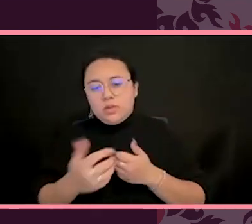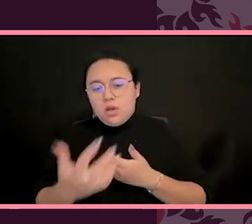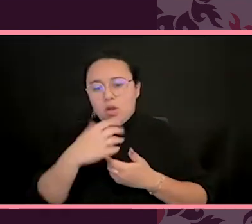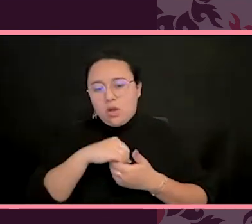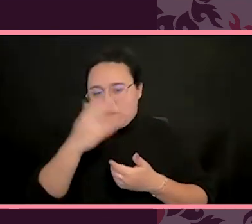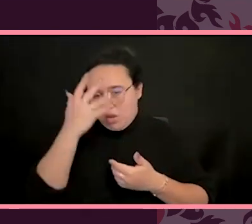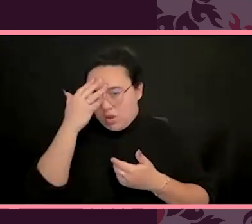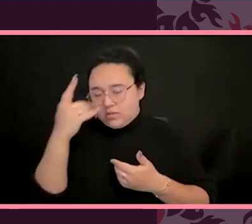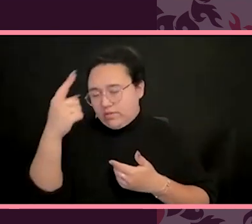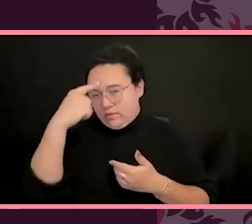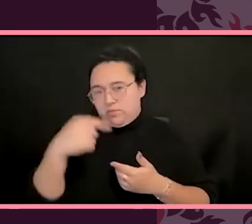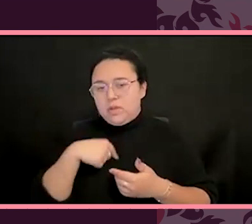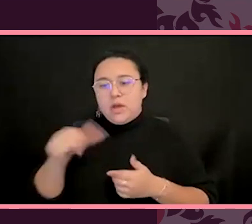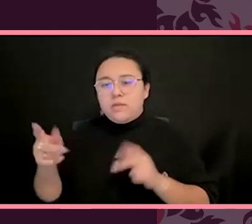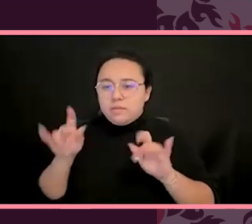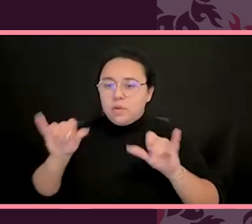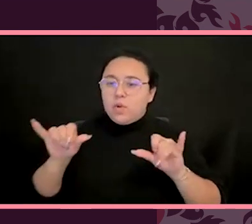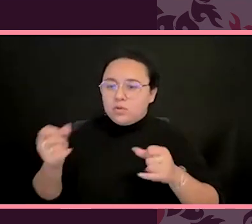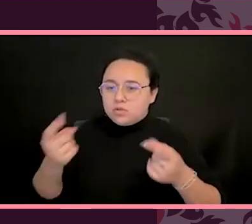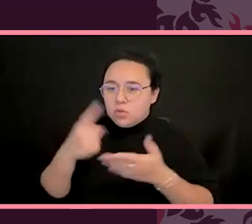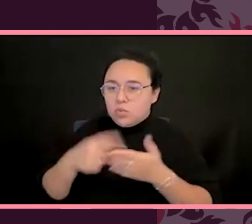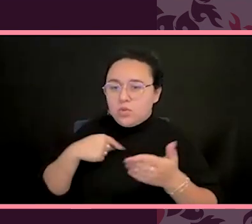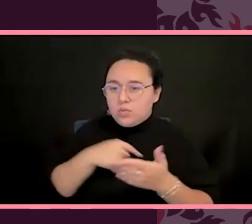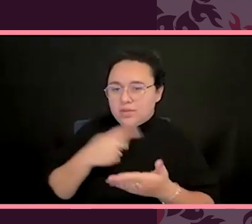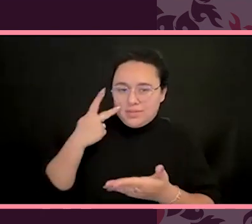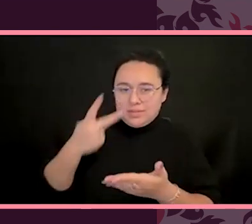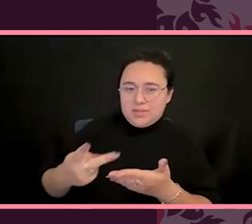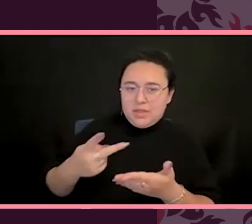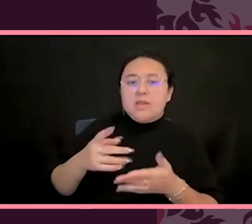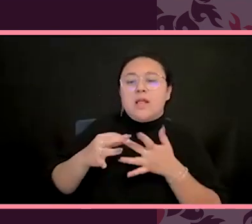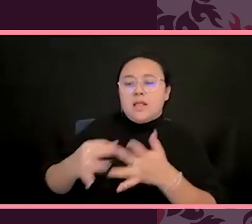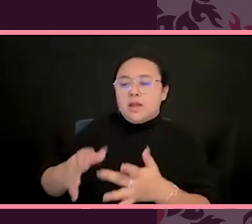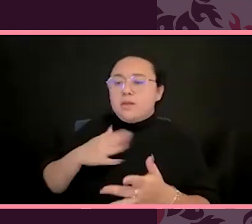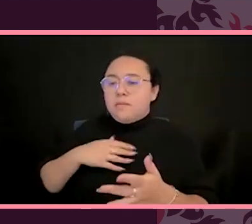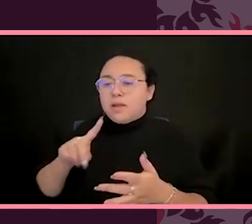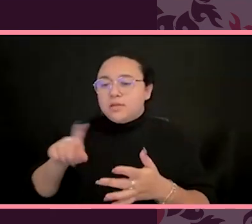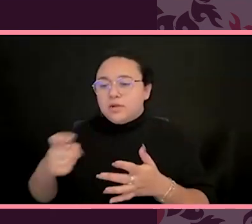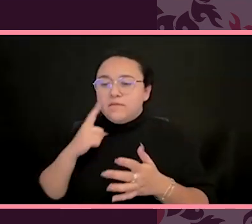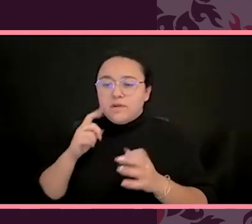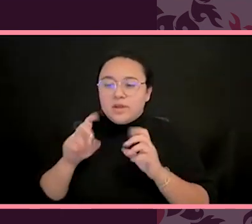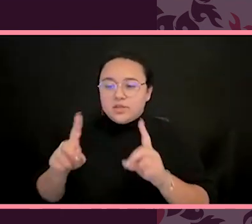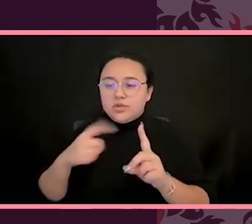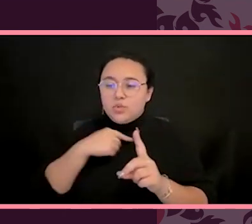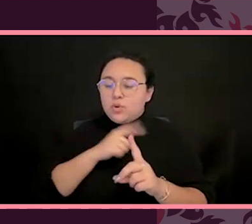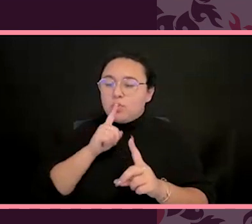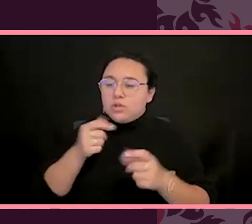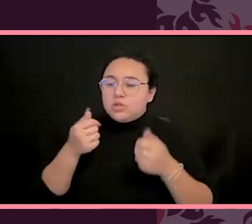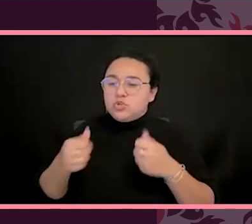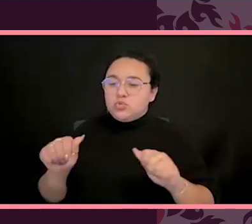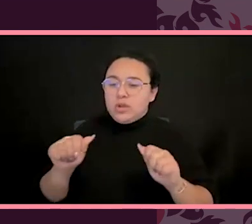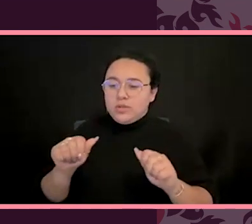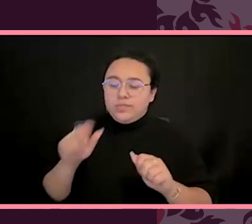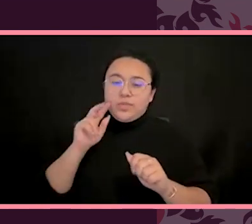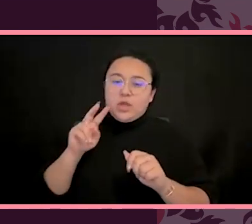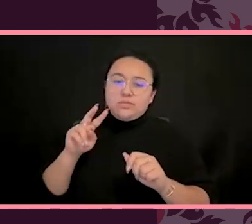for me to get others to begin to understand what we're seeing. And that led to my diagnosis. So in education, you're really looking